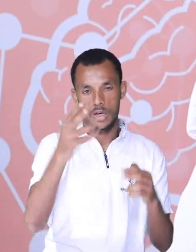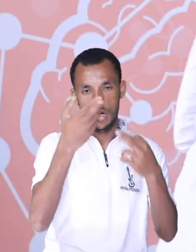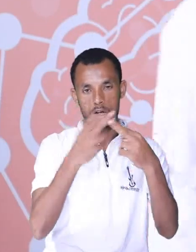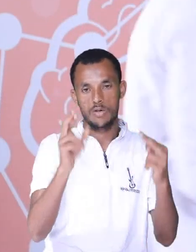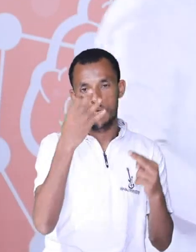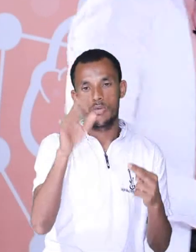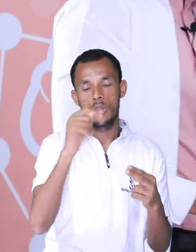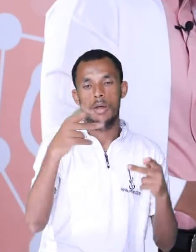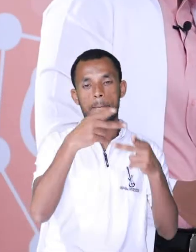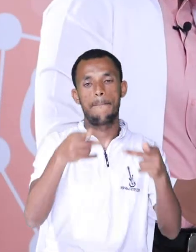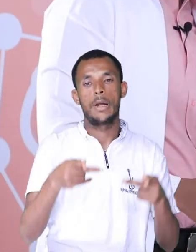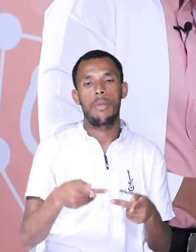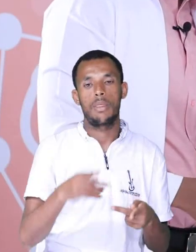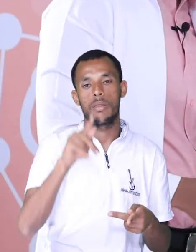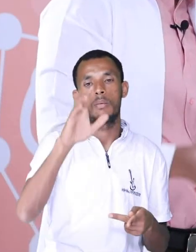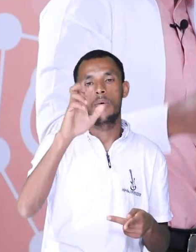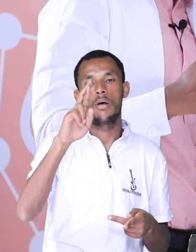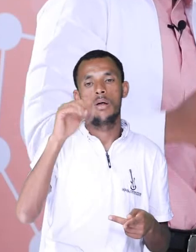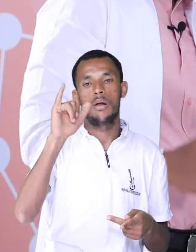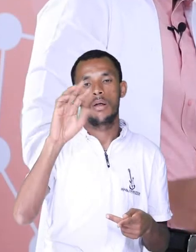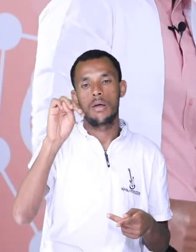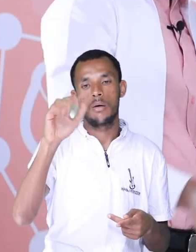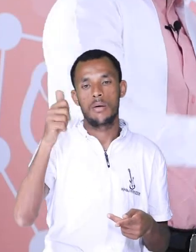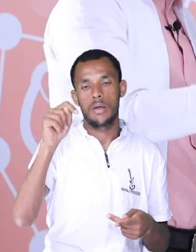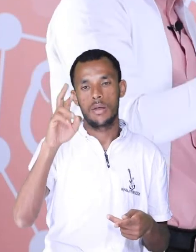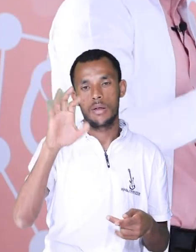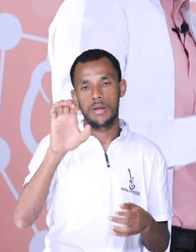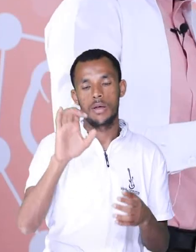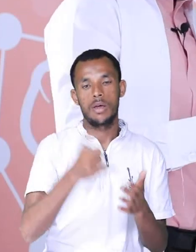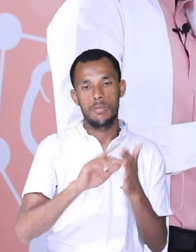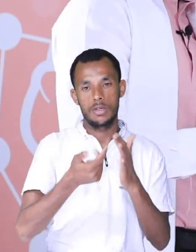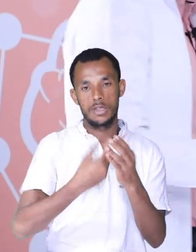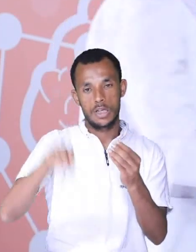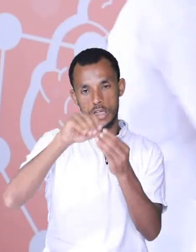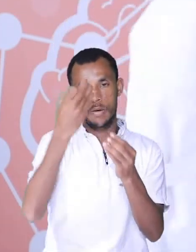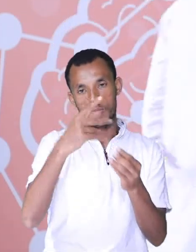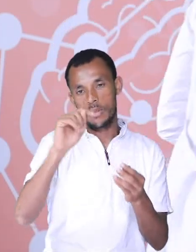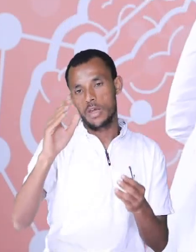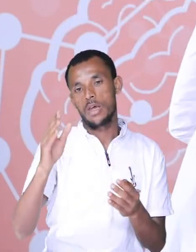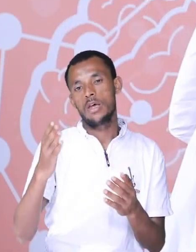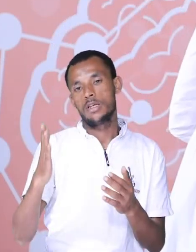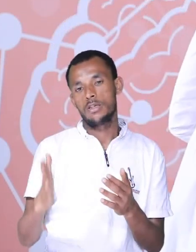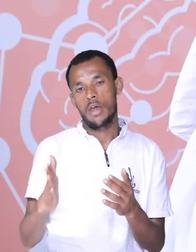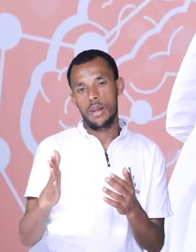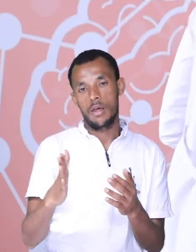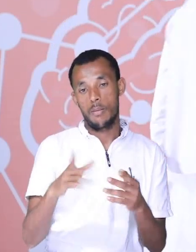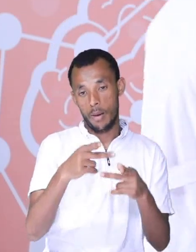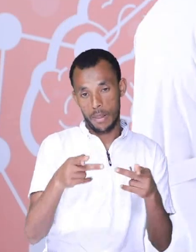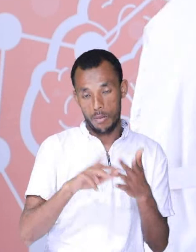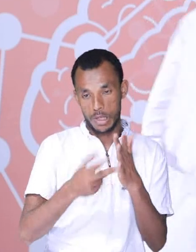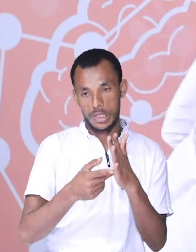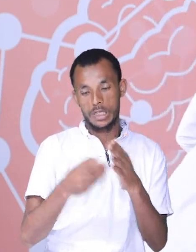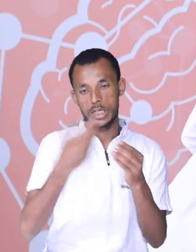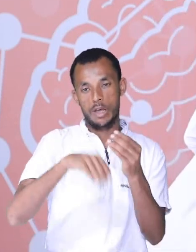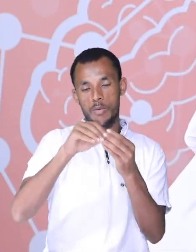of their perimeter. Perimeter means the sum of their sides. That means the sum of these three sides